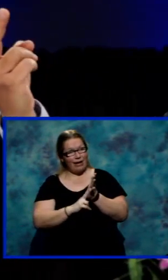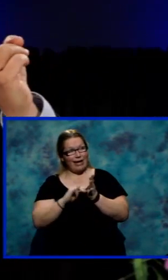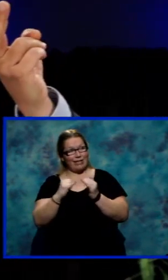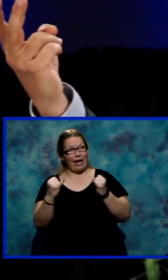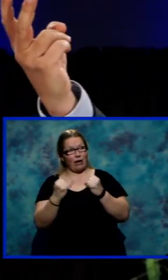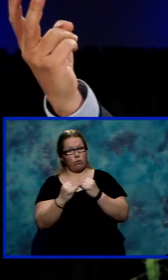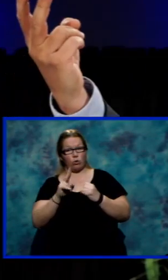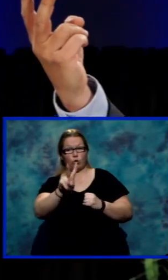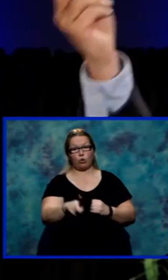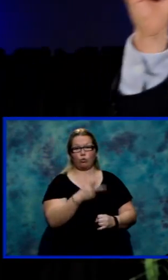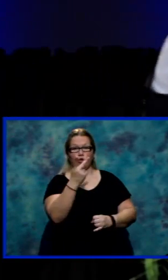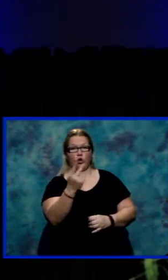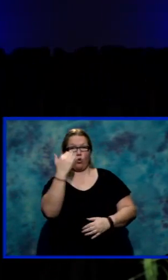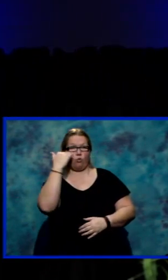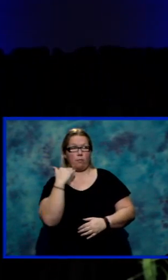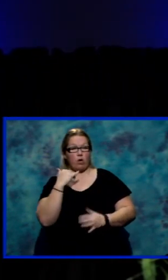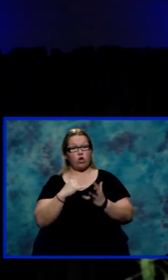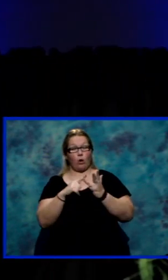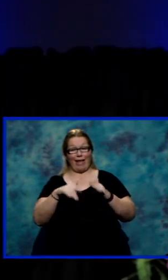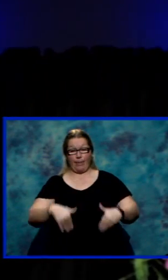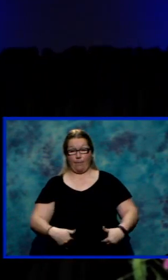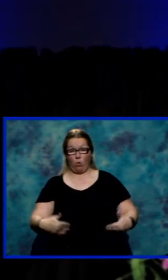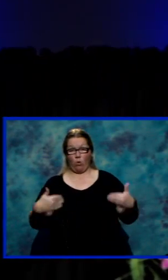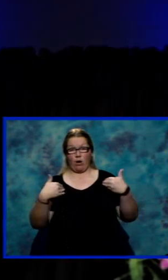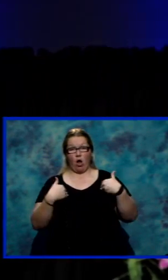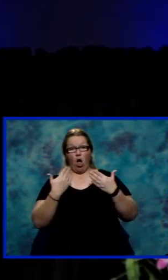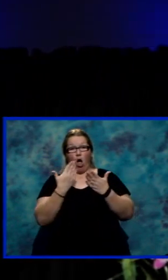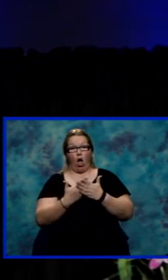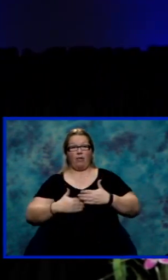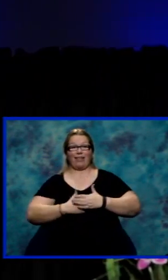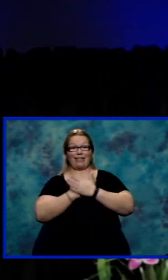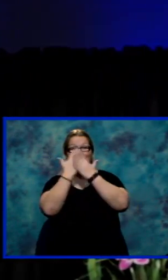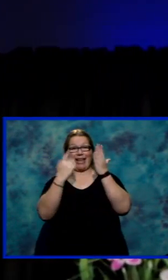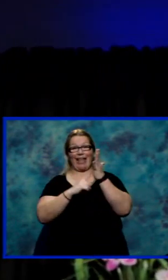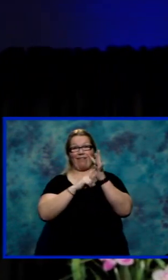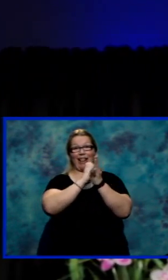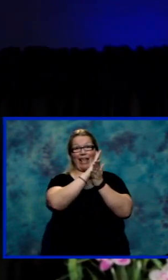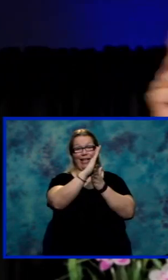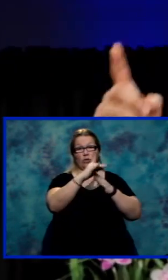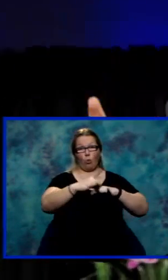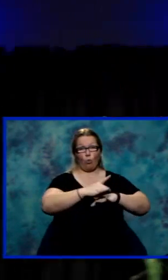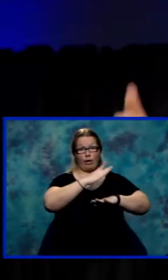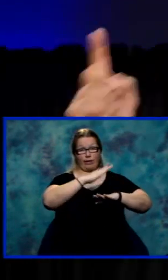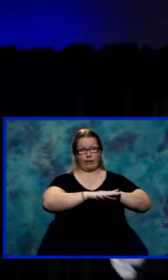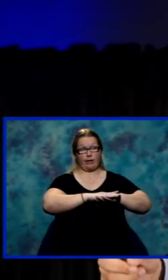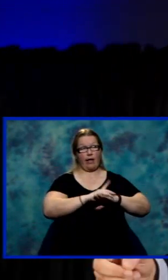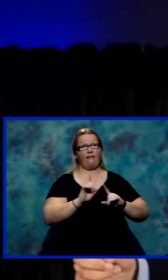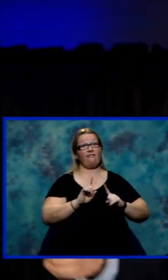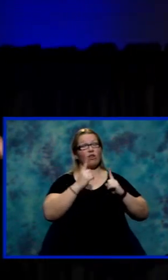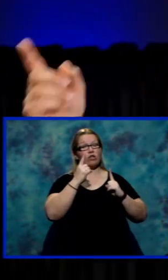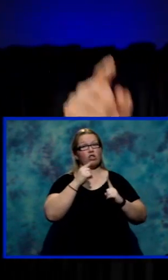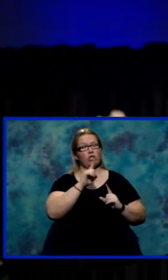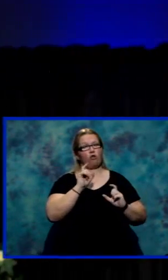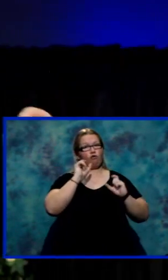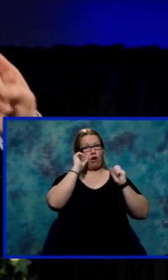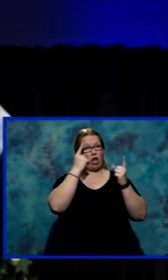switched the women. And so in the morning, on the day of Leah's wedding, first of all, she realized